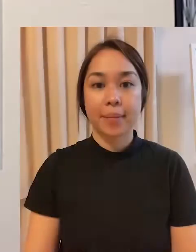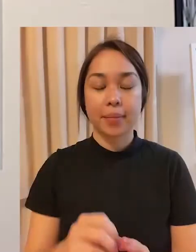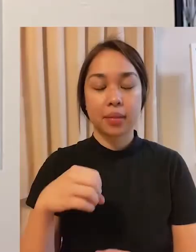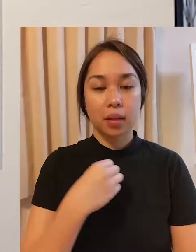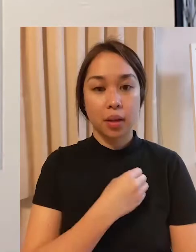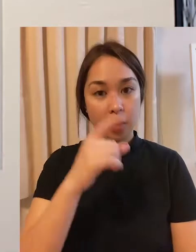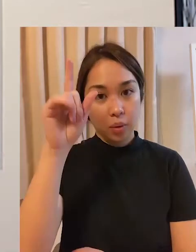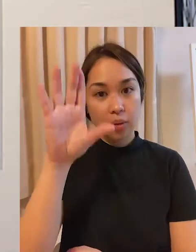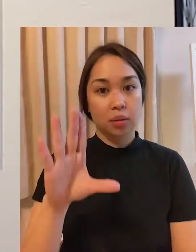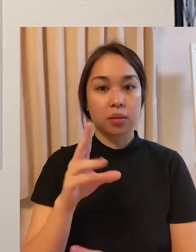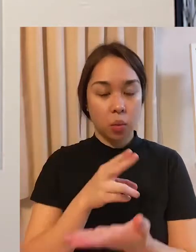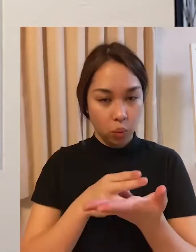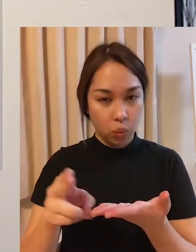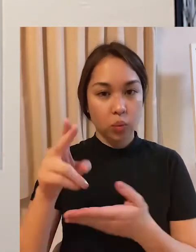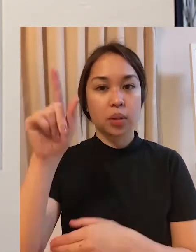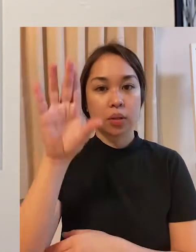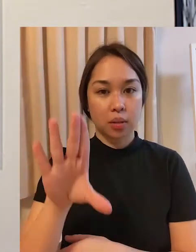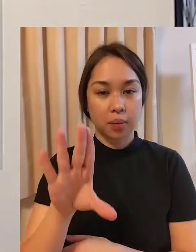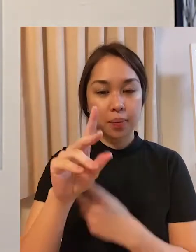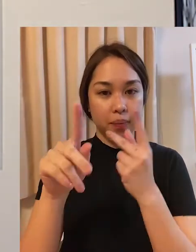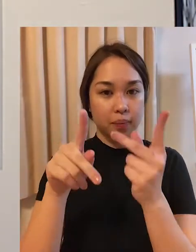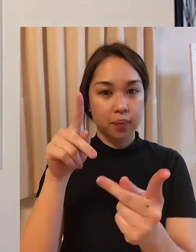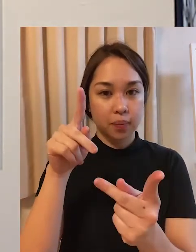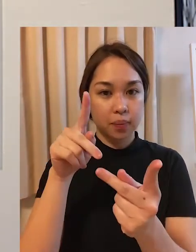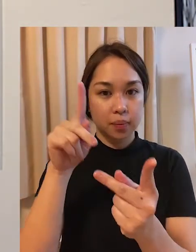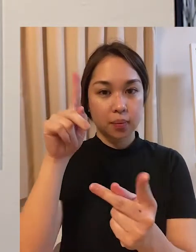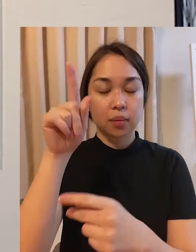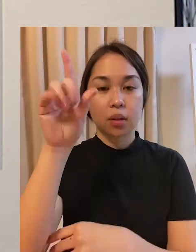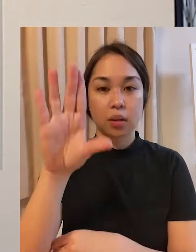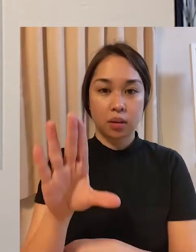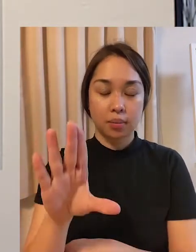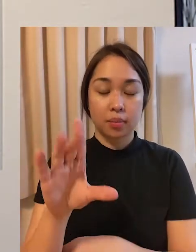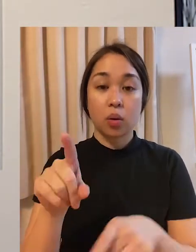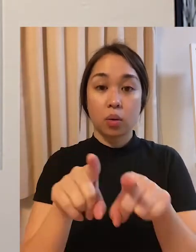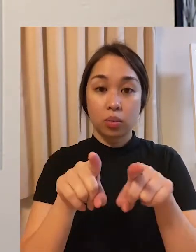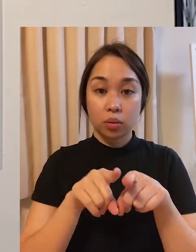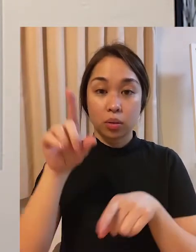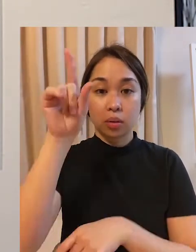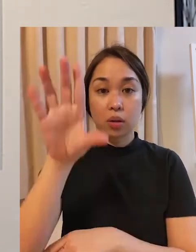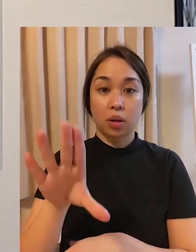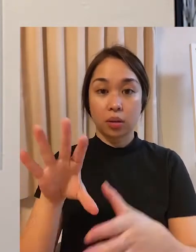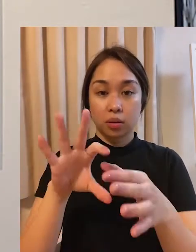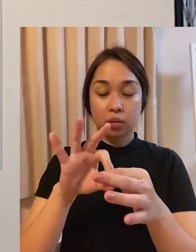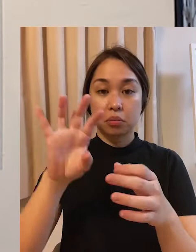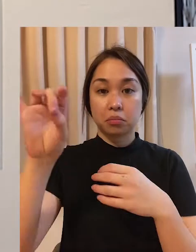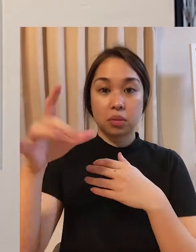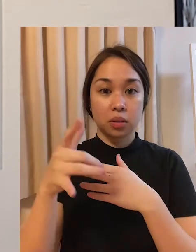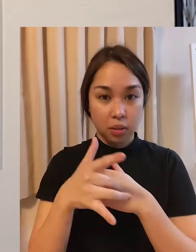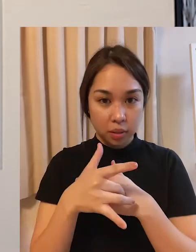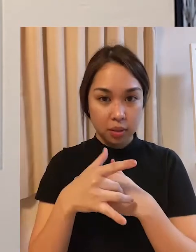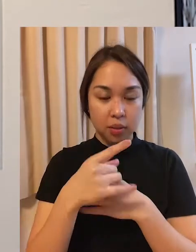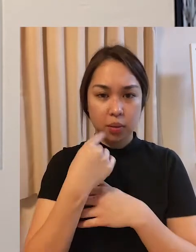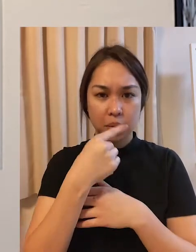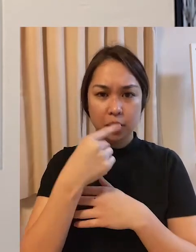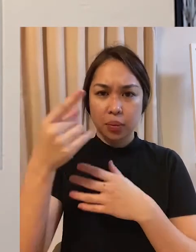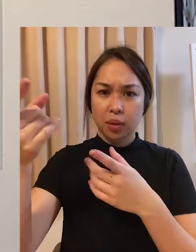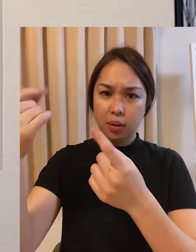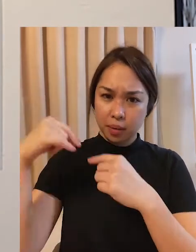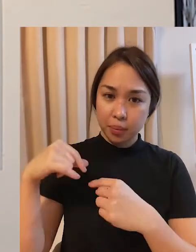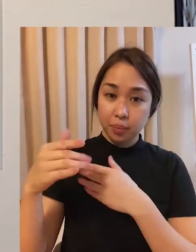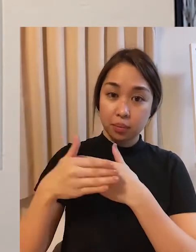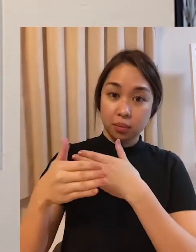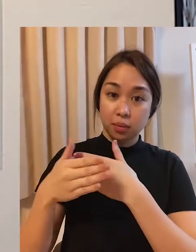our God is the Holy God, perfect God, and He is also the God of grace and love, who draws near to us when we come to